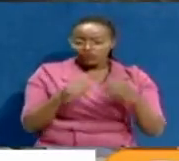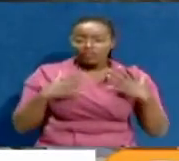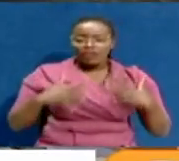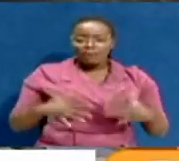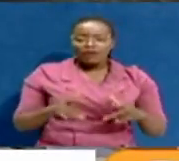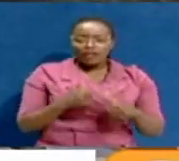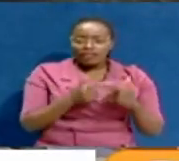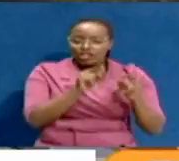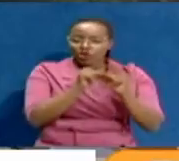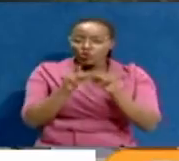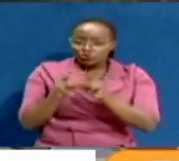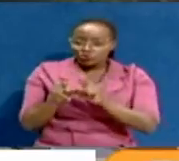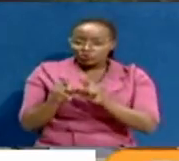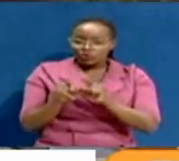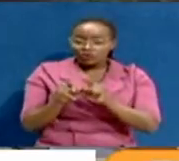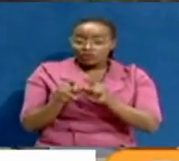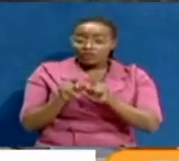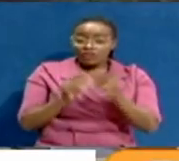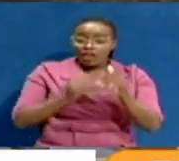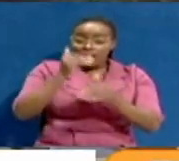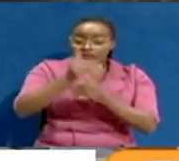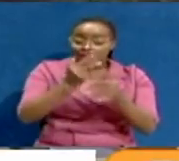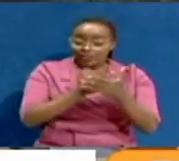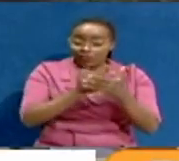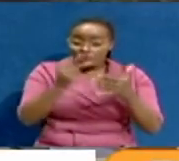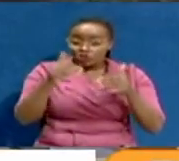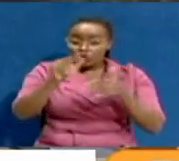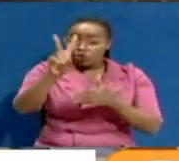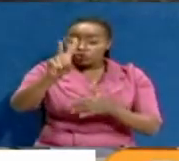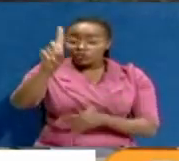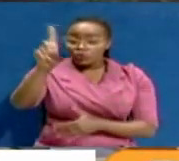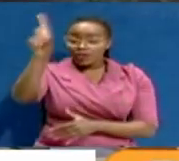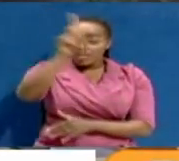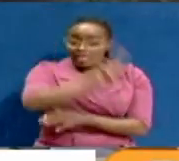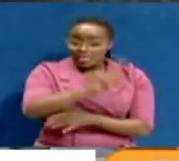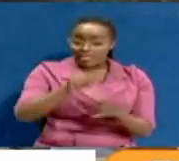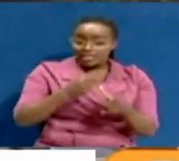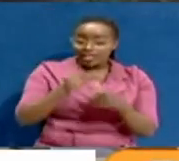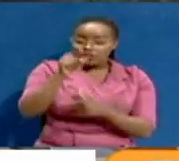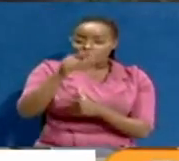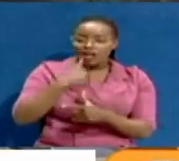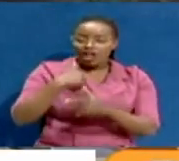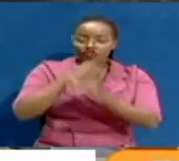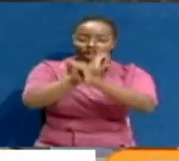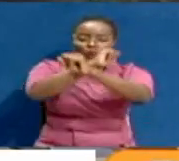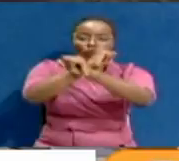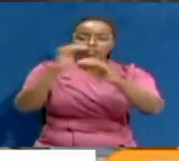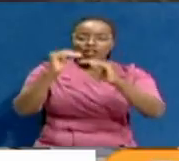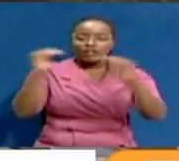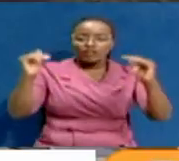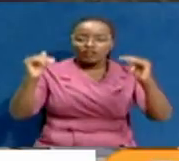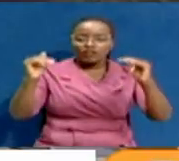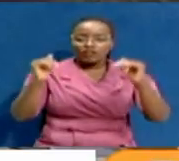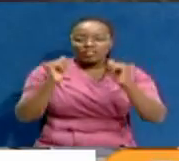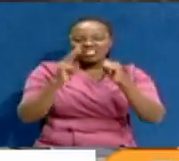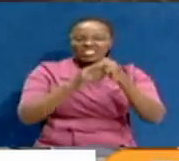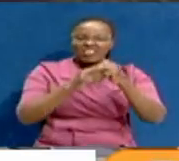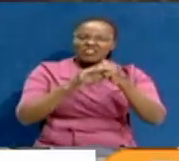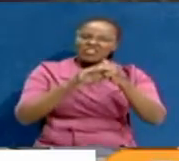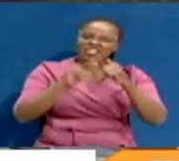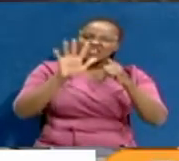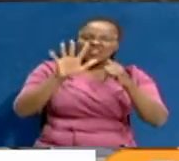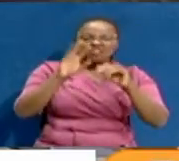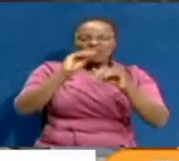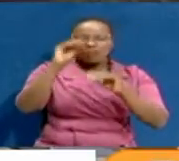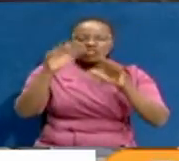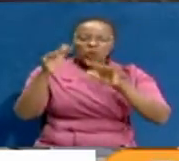body, and your immunity builds up. And after about 3 weeks or 21 days, you're going to have a protection level of about